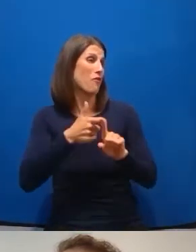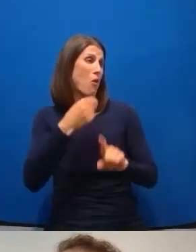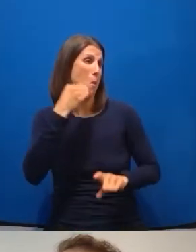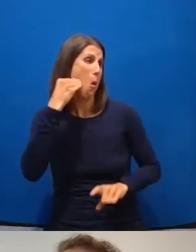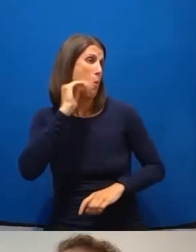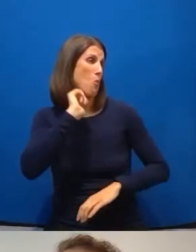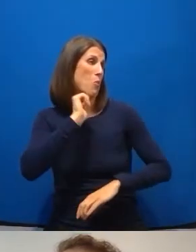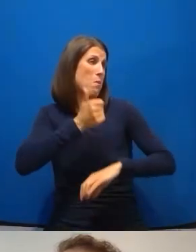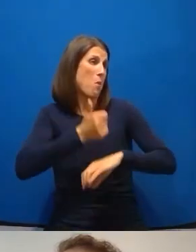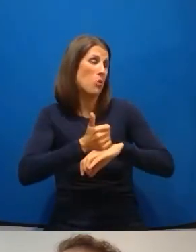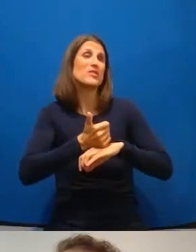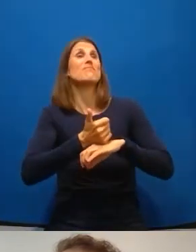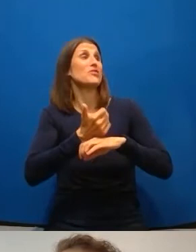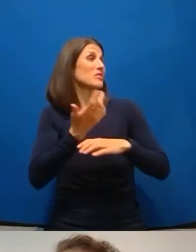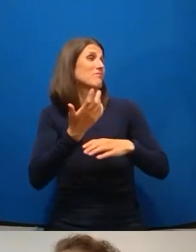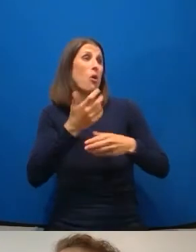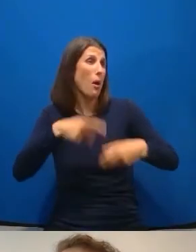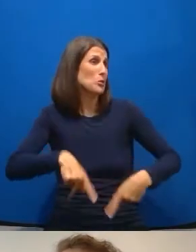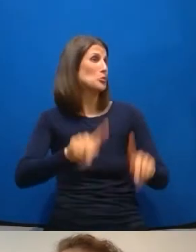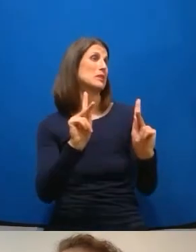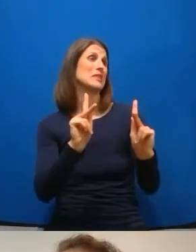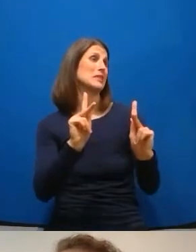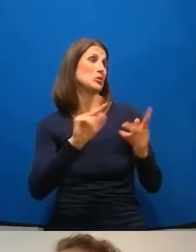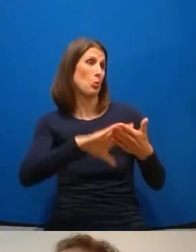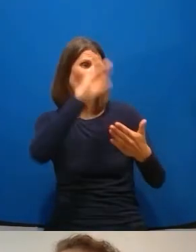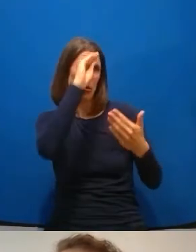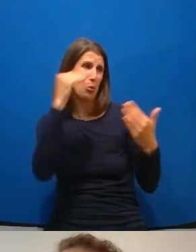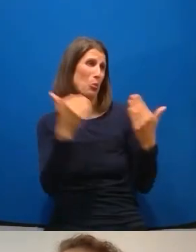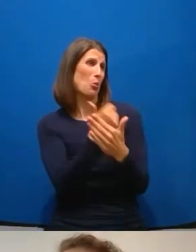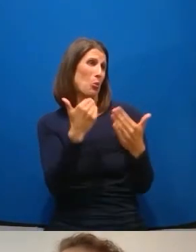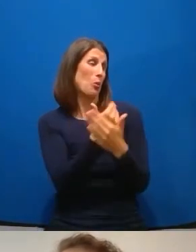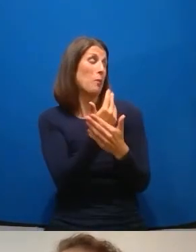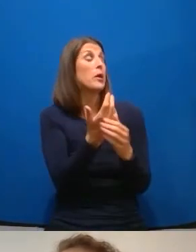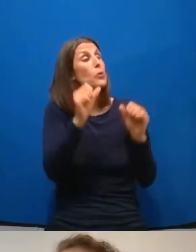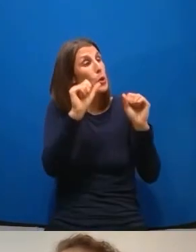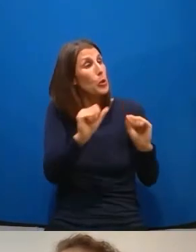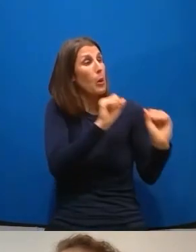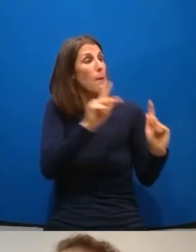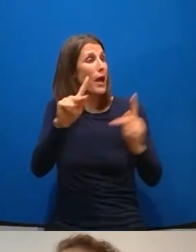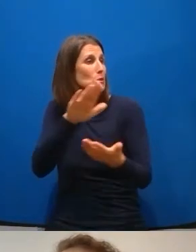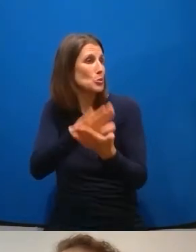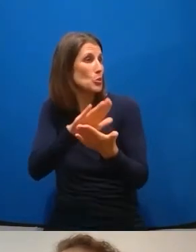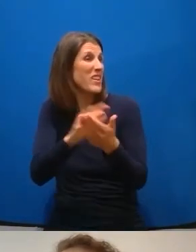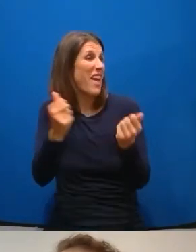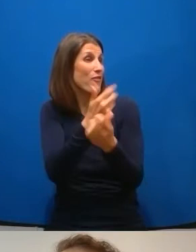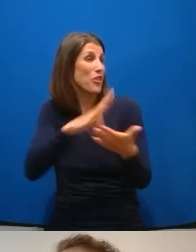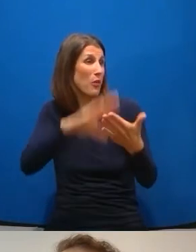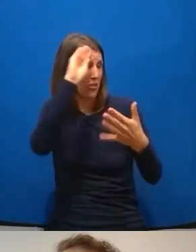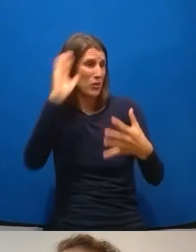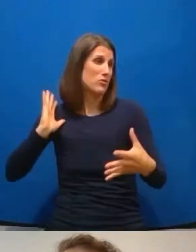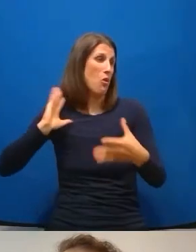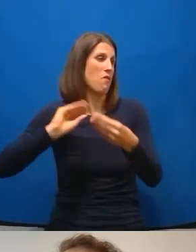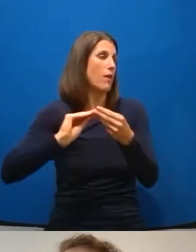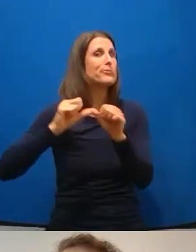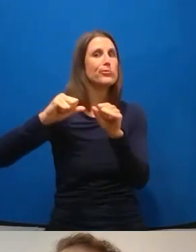use when we go back to school, but some of them we may, and maybe we continue to use remote learning in some format, whether it's